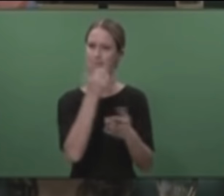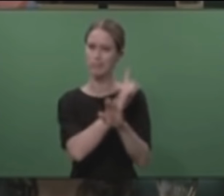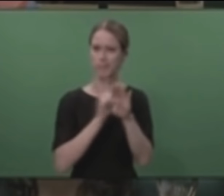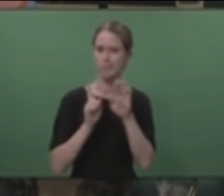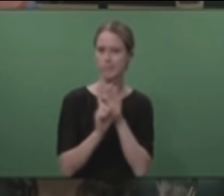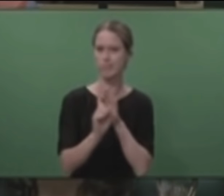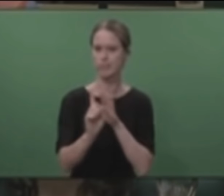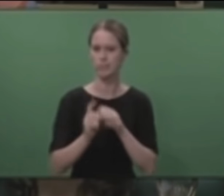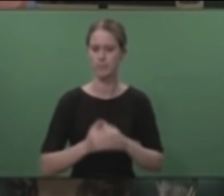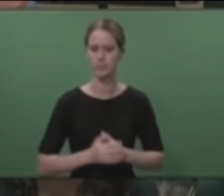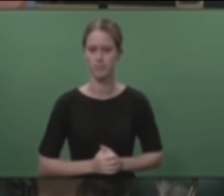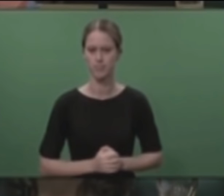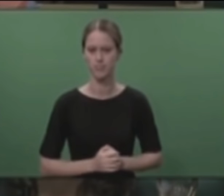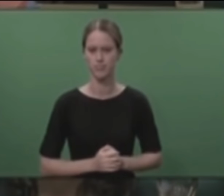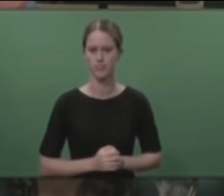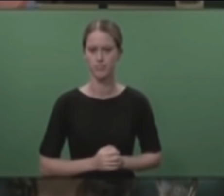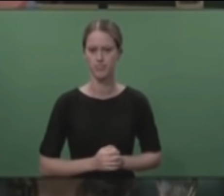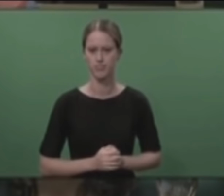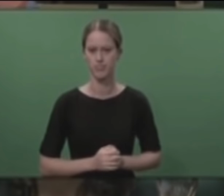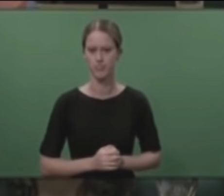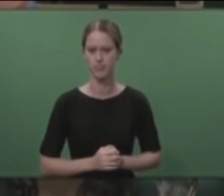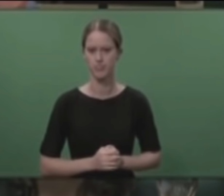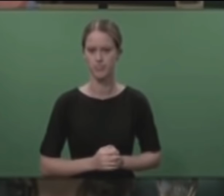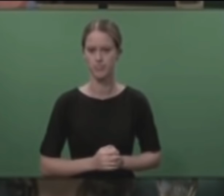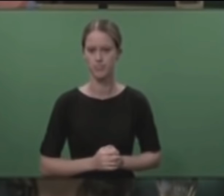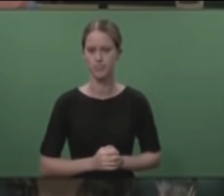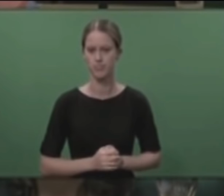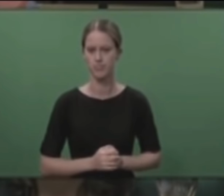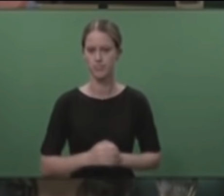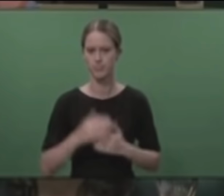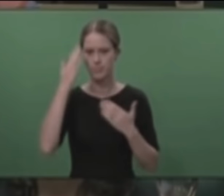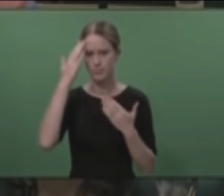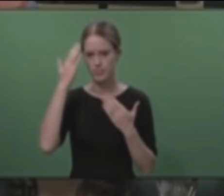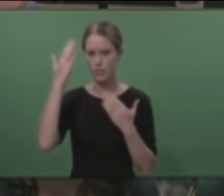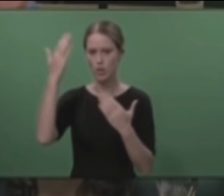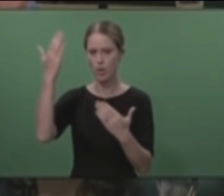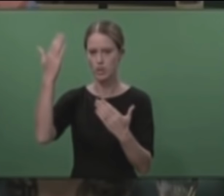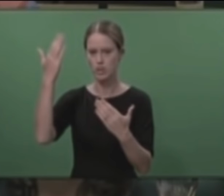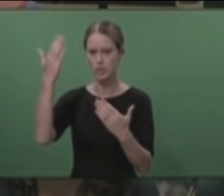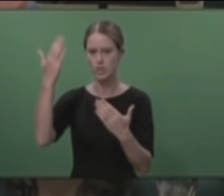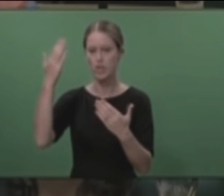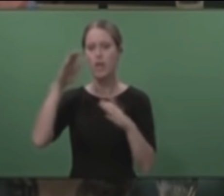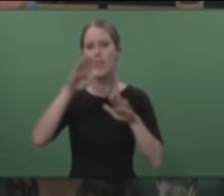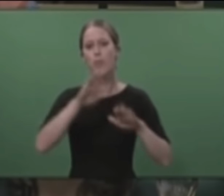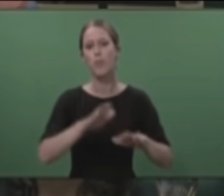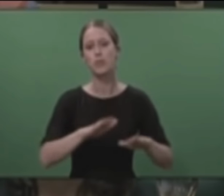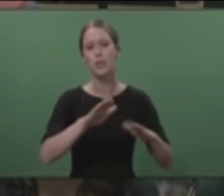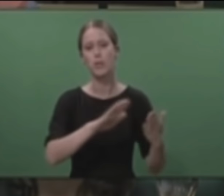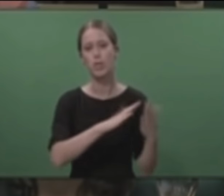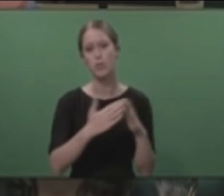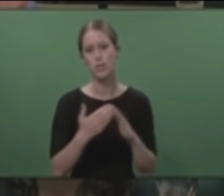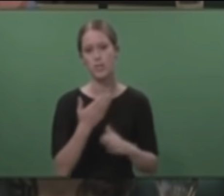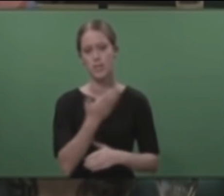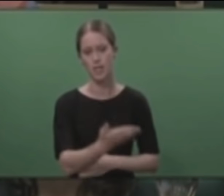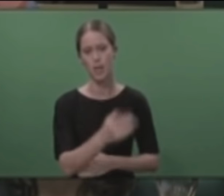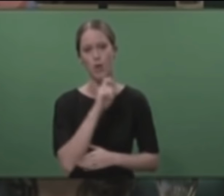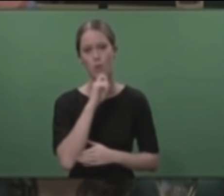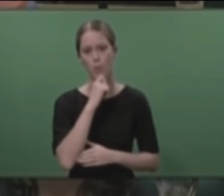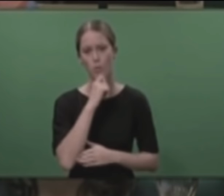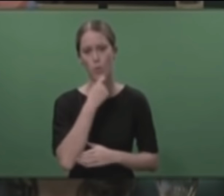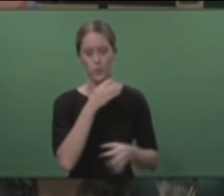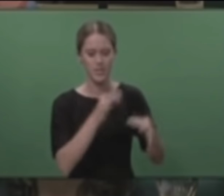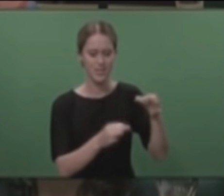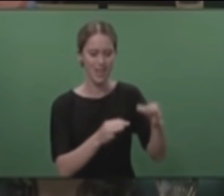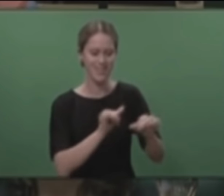first. I acknowledge that the Muslim communities will choose how